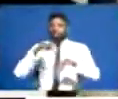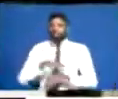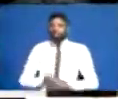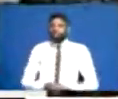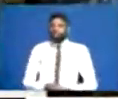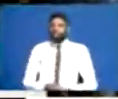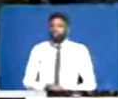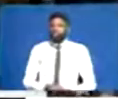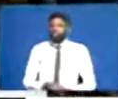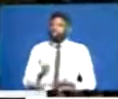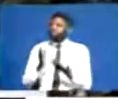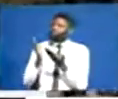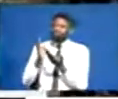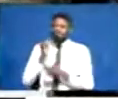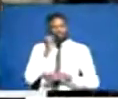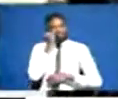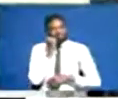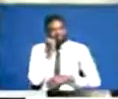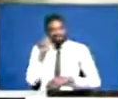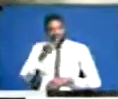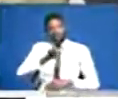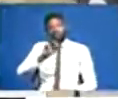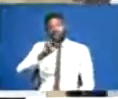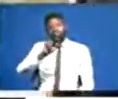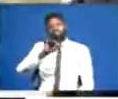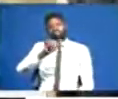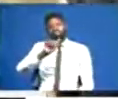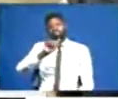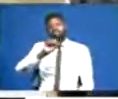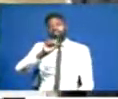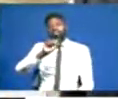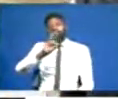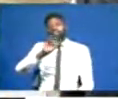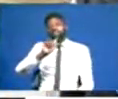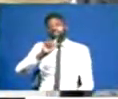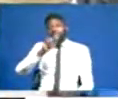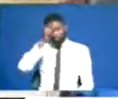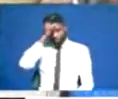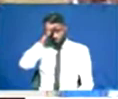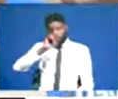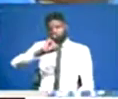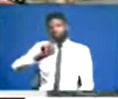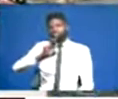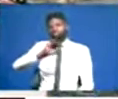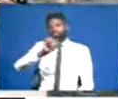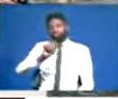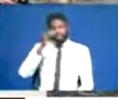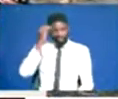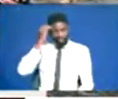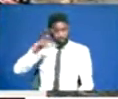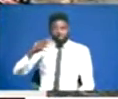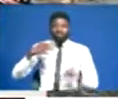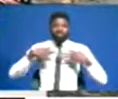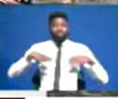A cloud of grief has engulfed Nyacaba village in Juja, Kiambu County. Locals here left in disarray after a suspected cackle of